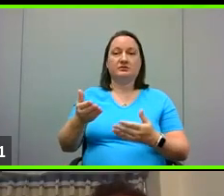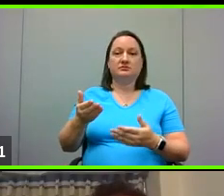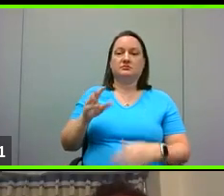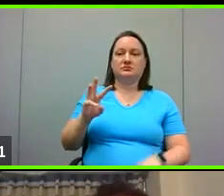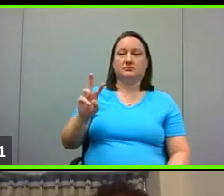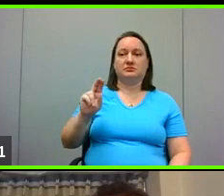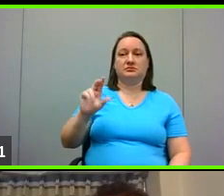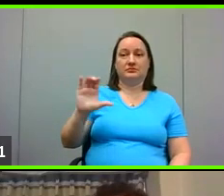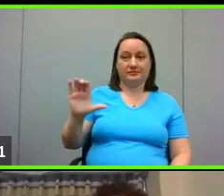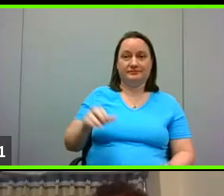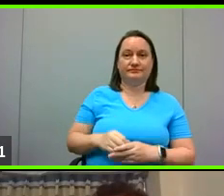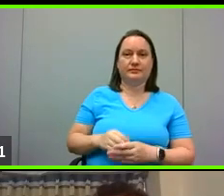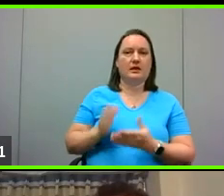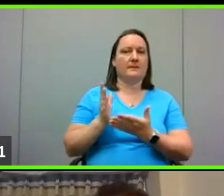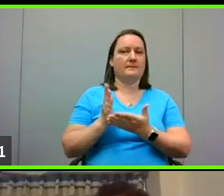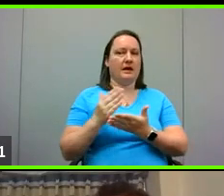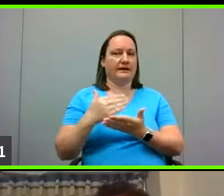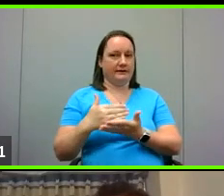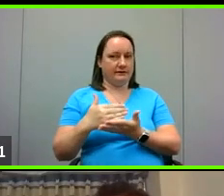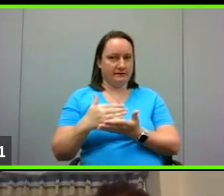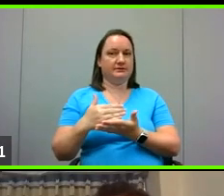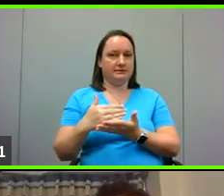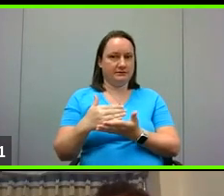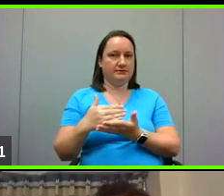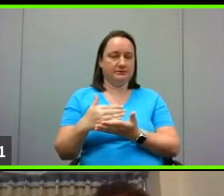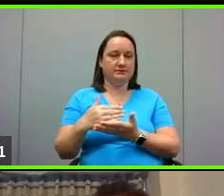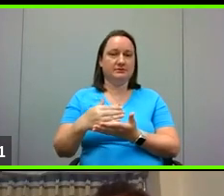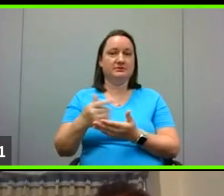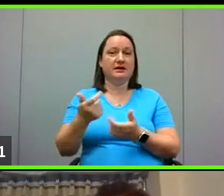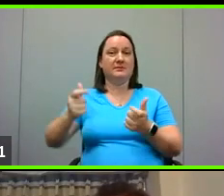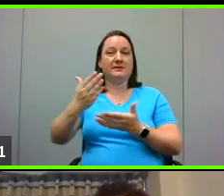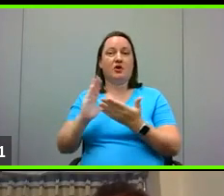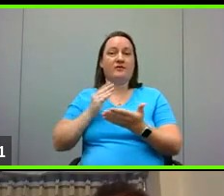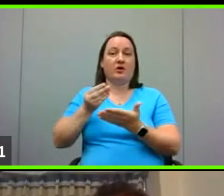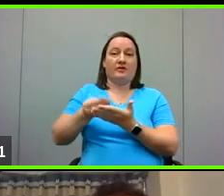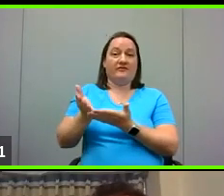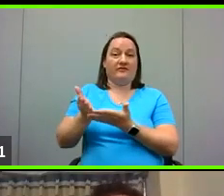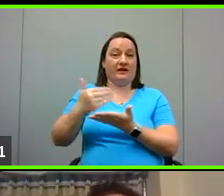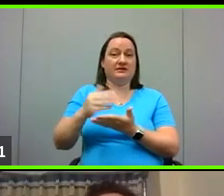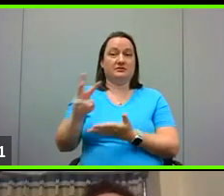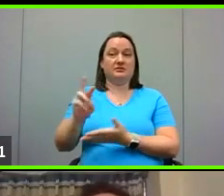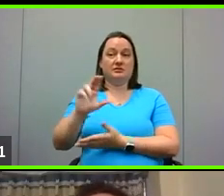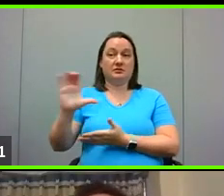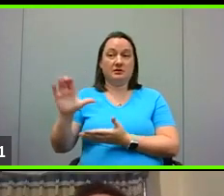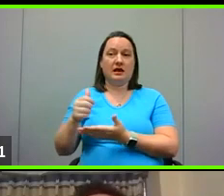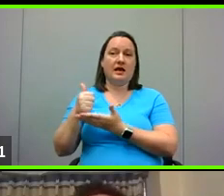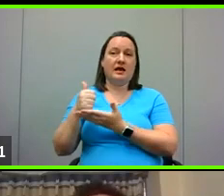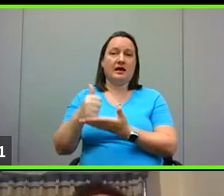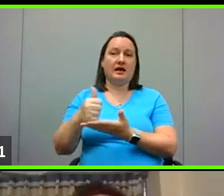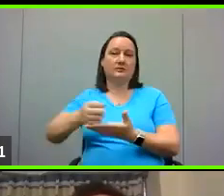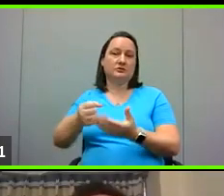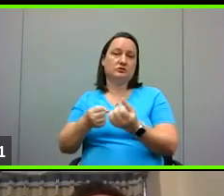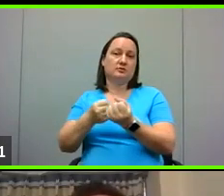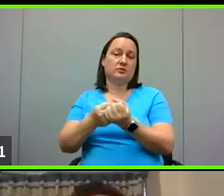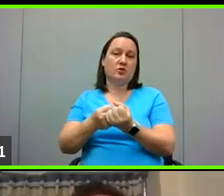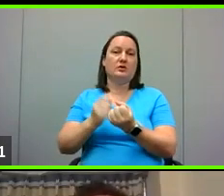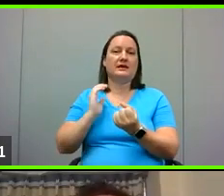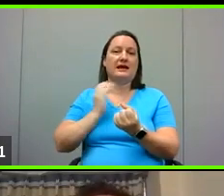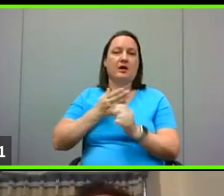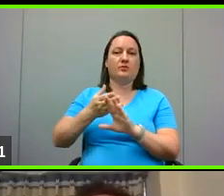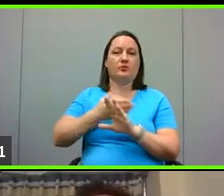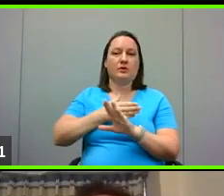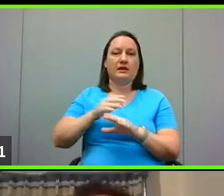Money at WWRC. So a big part of our funding at WWRC helps support in the field our pre-employment